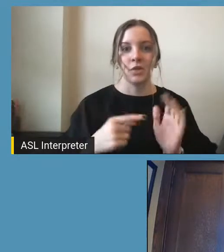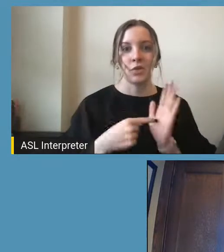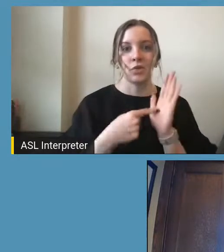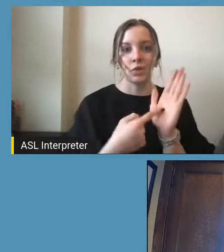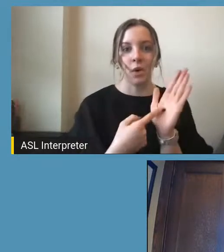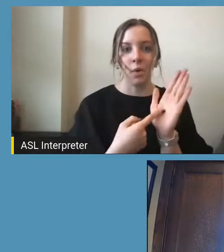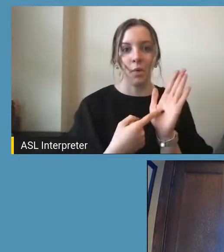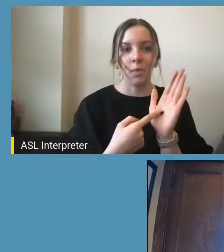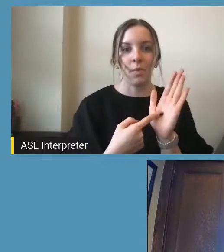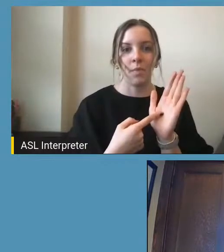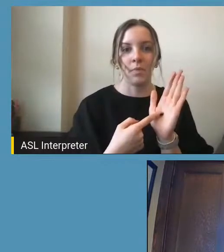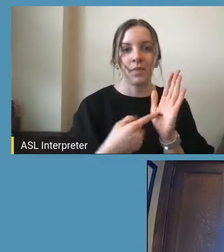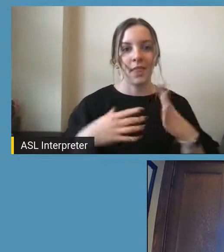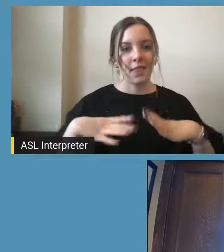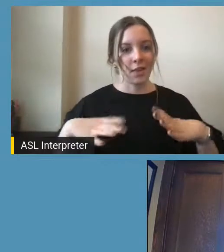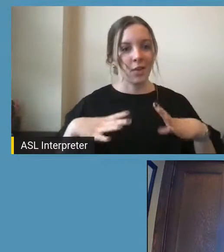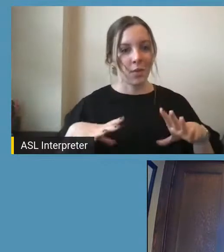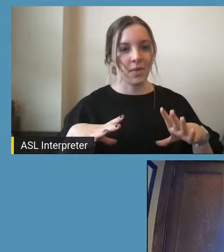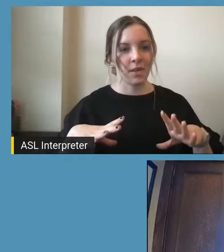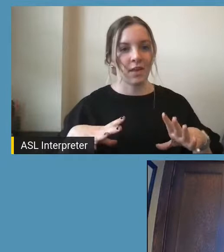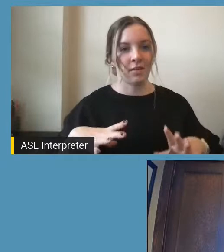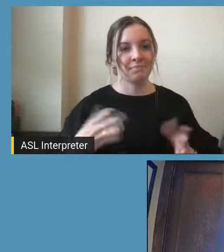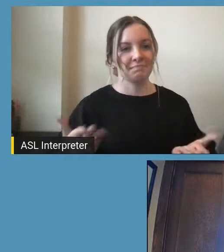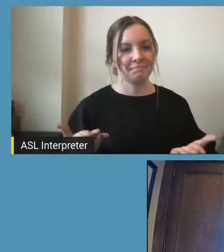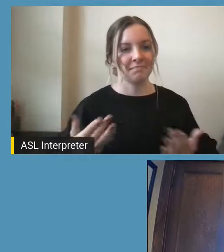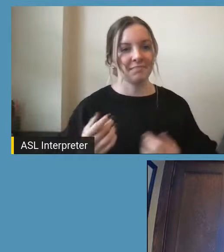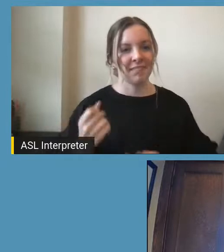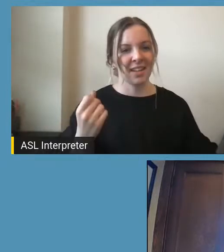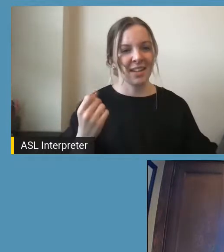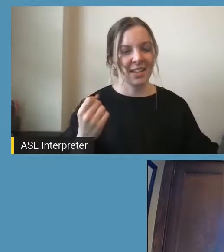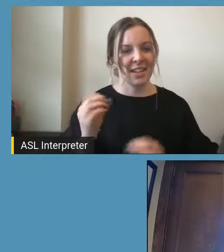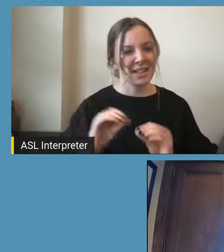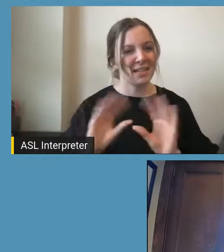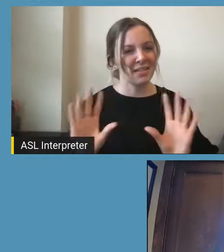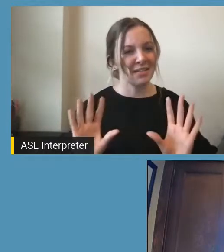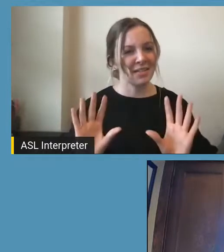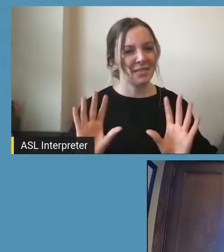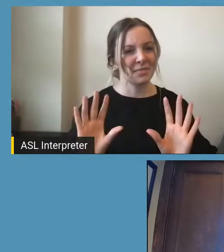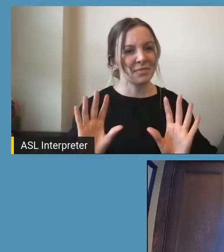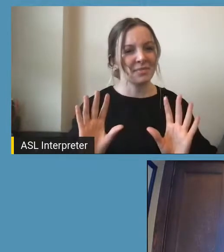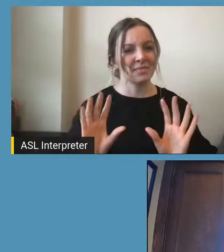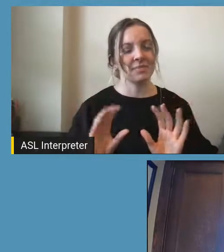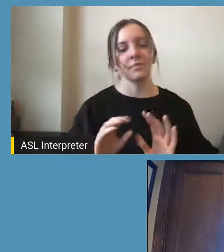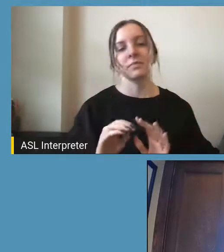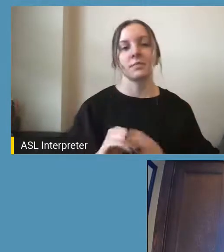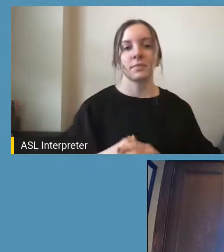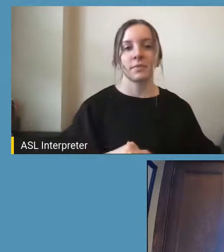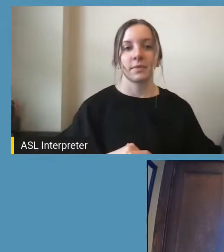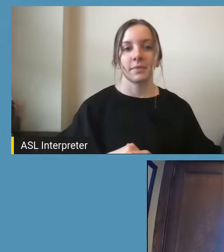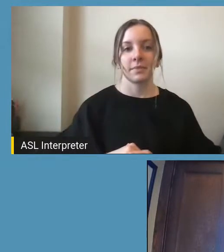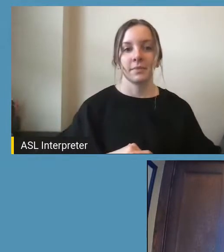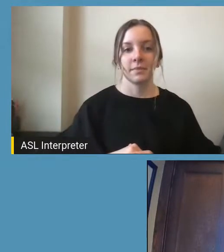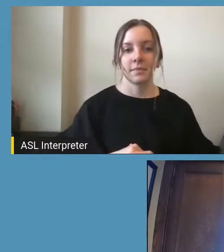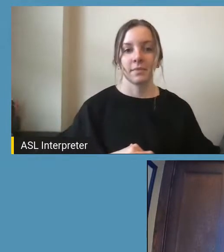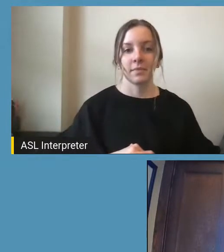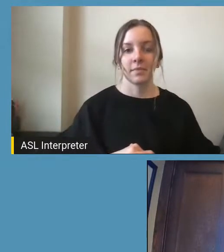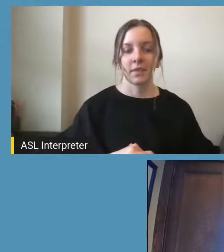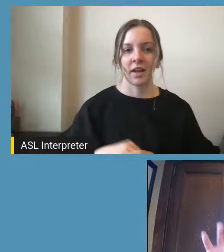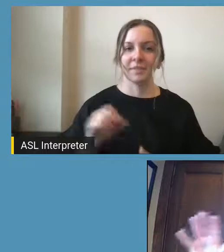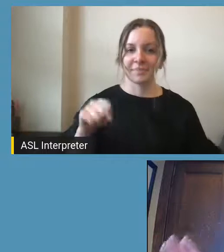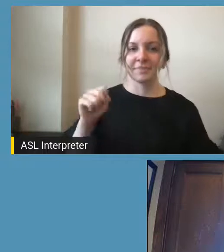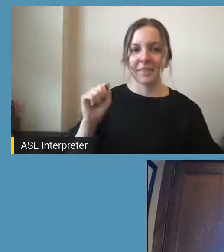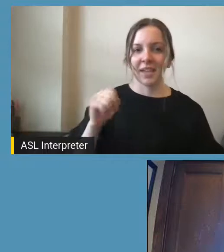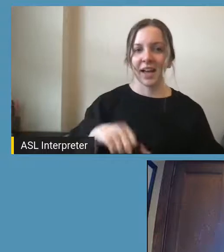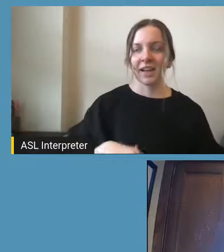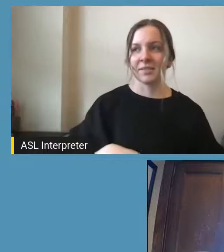model measurement. Does that make sense? Well, I was just, yeah, it's a little bit of a left field, but